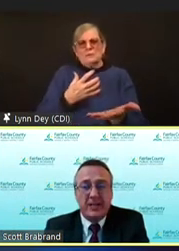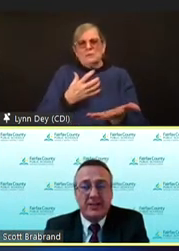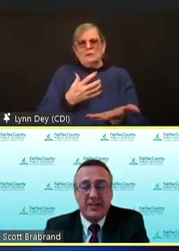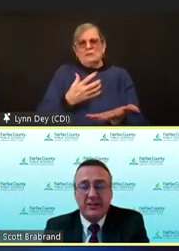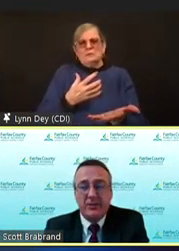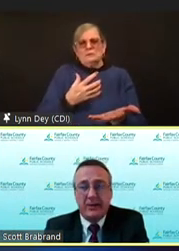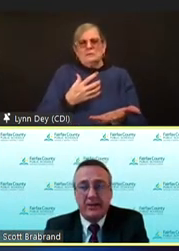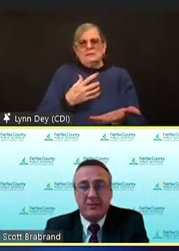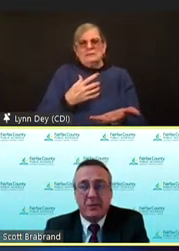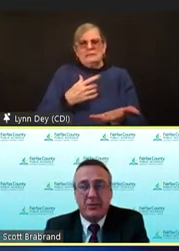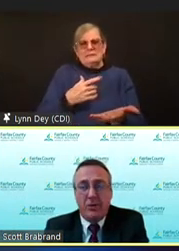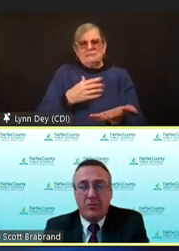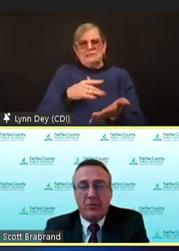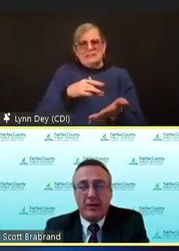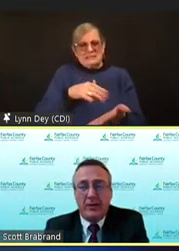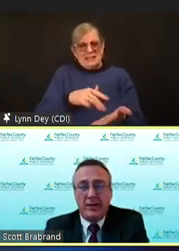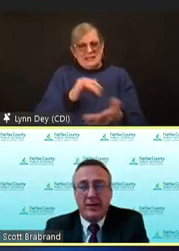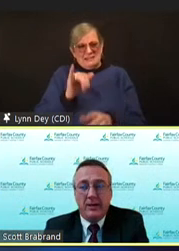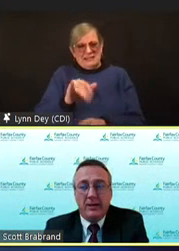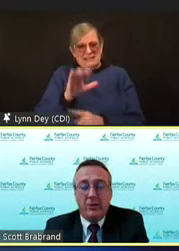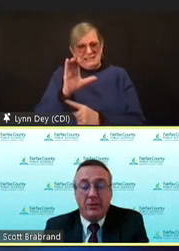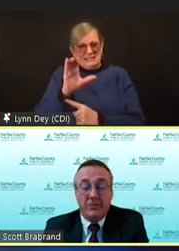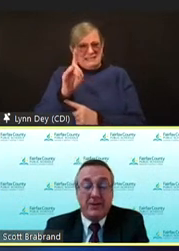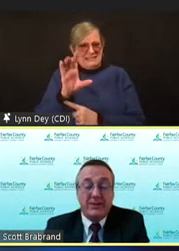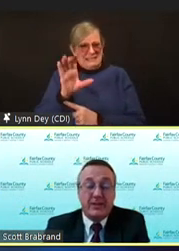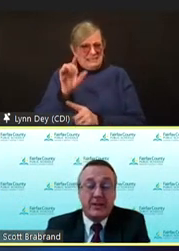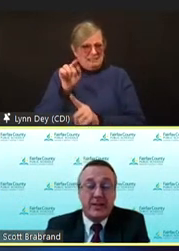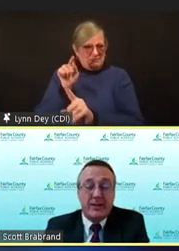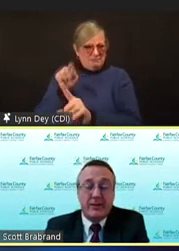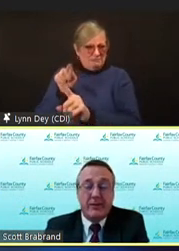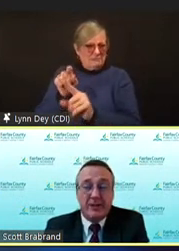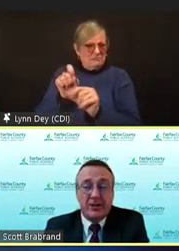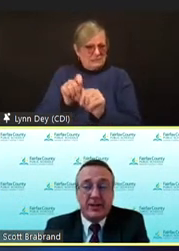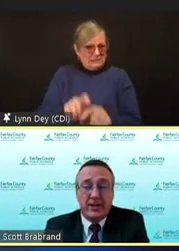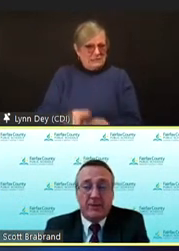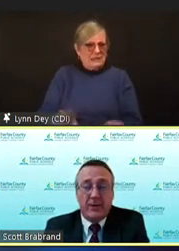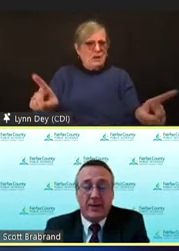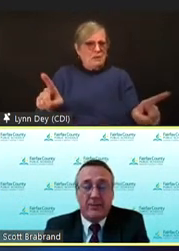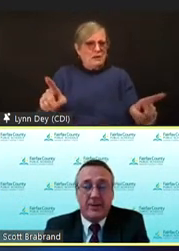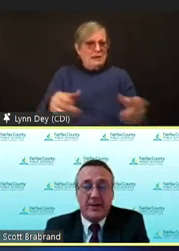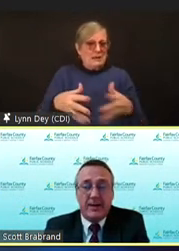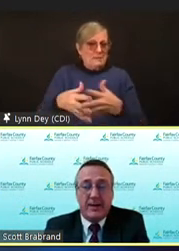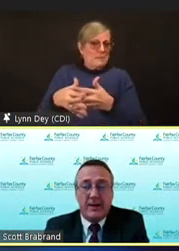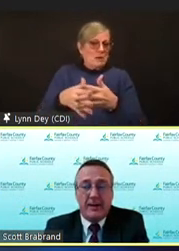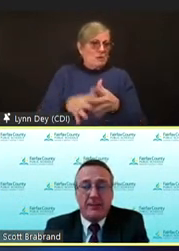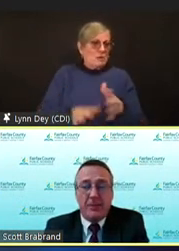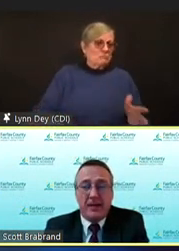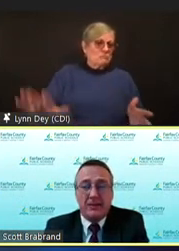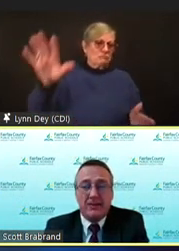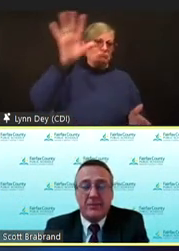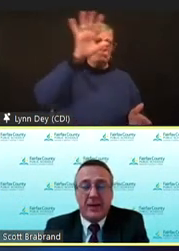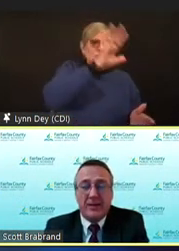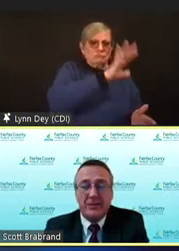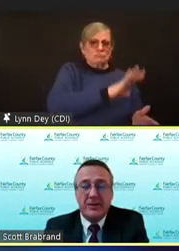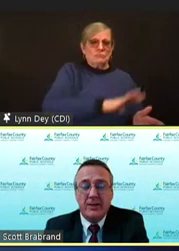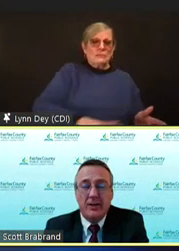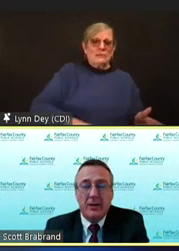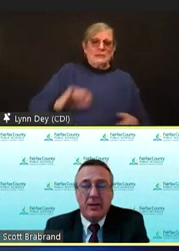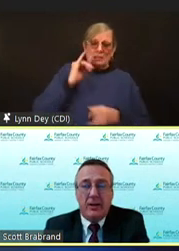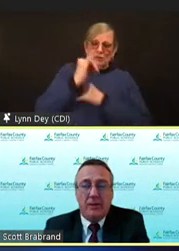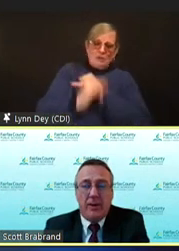the CDC has released both locally or domestically and internationally around the impact of